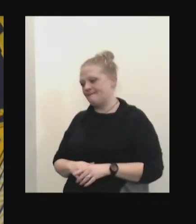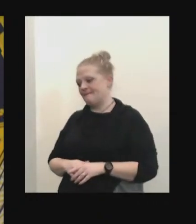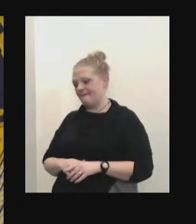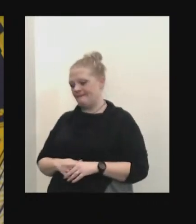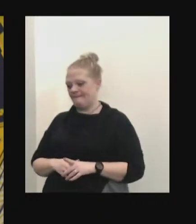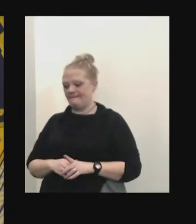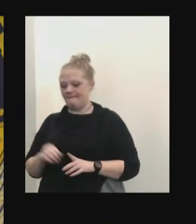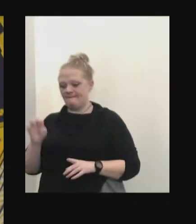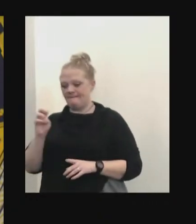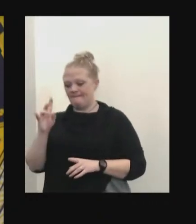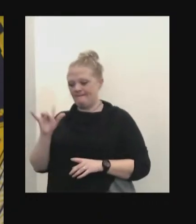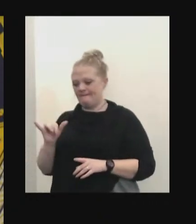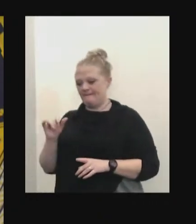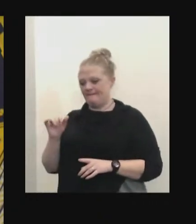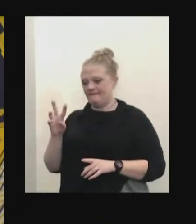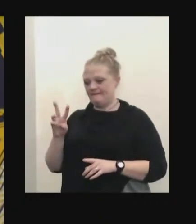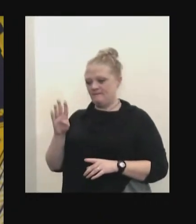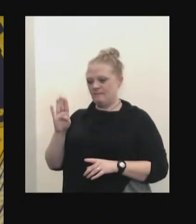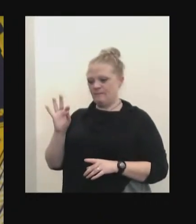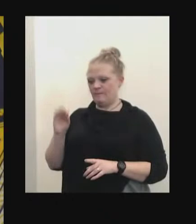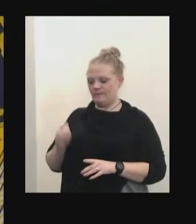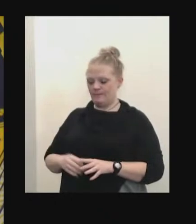Emily Watkins, WBFO.